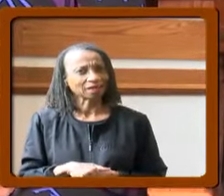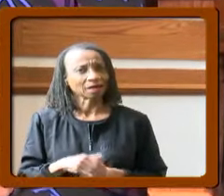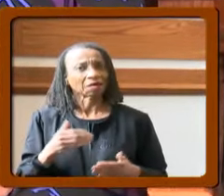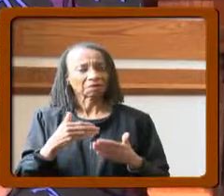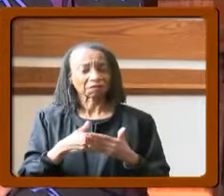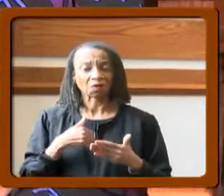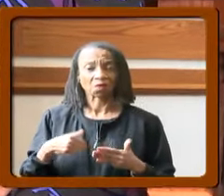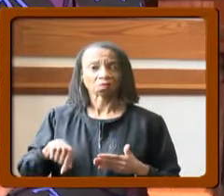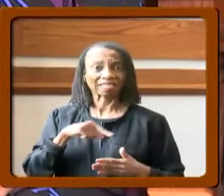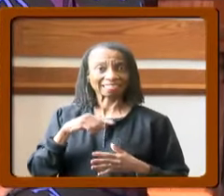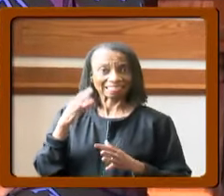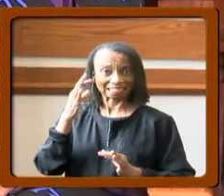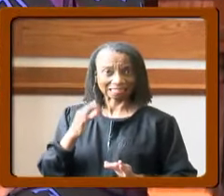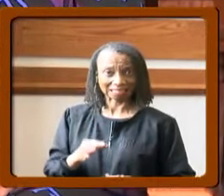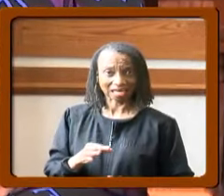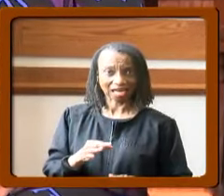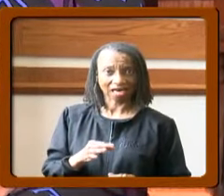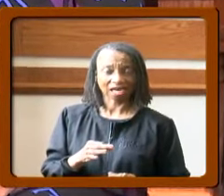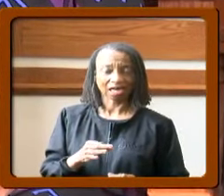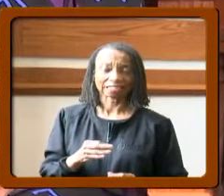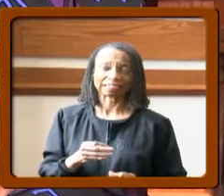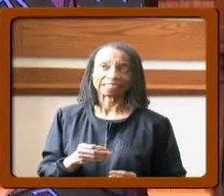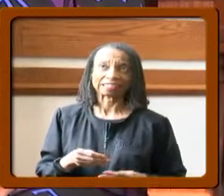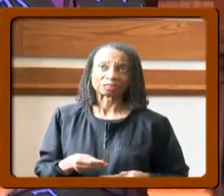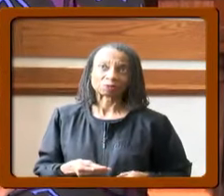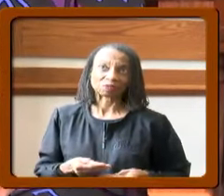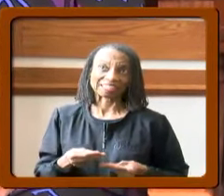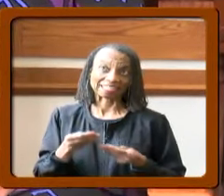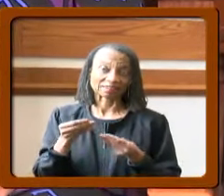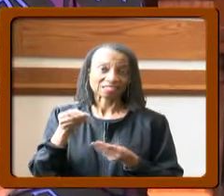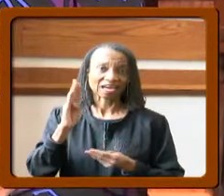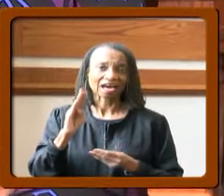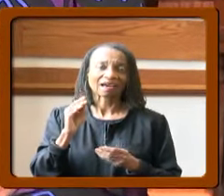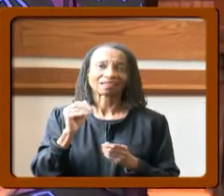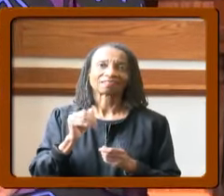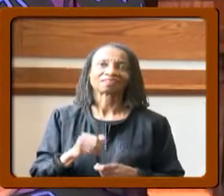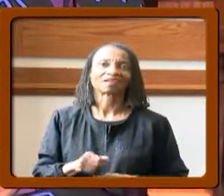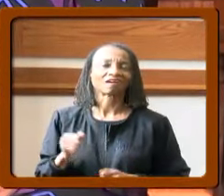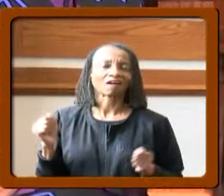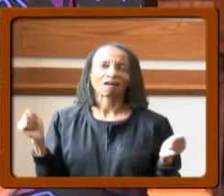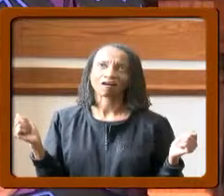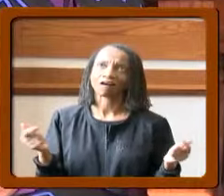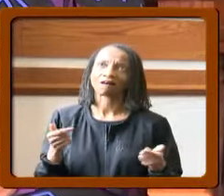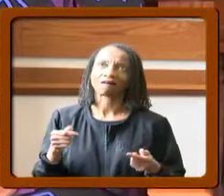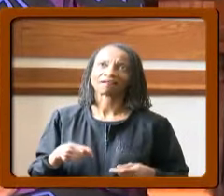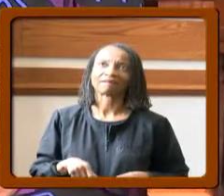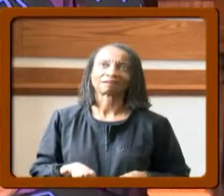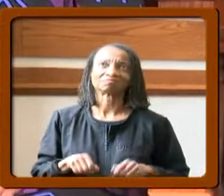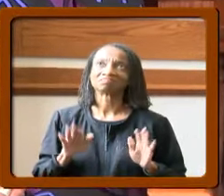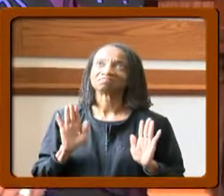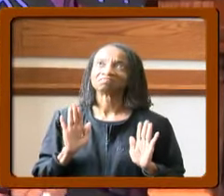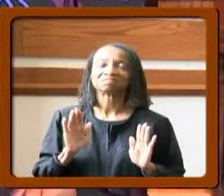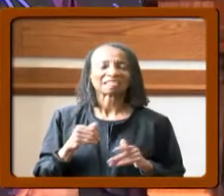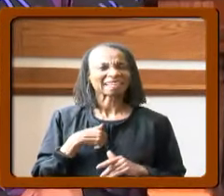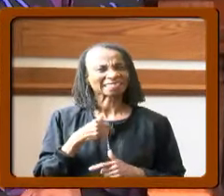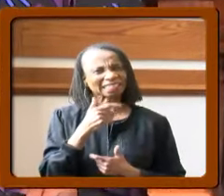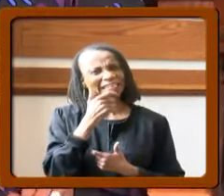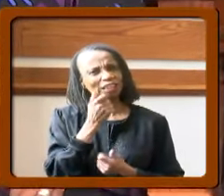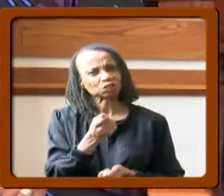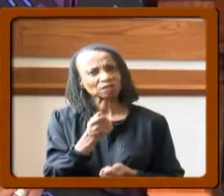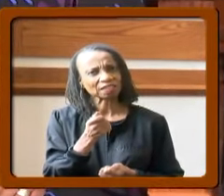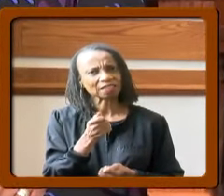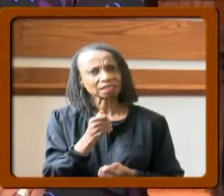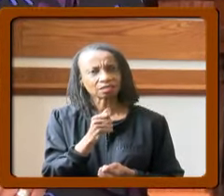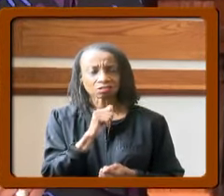before we decide to give God our all. And that's very interesting because you don't require that